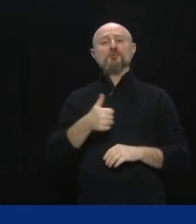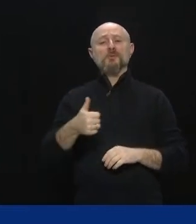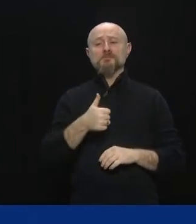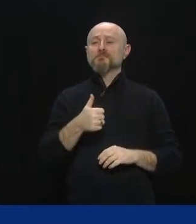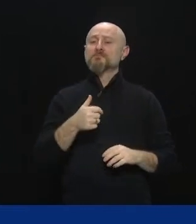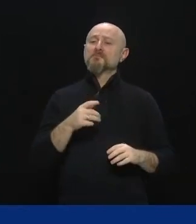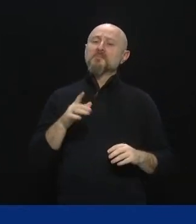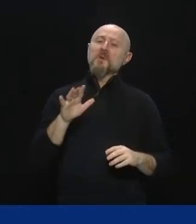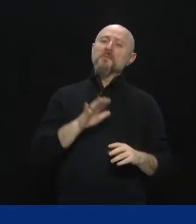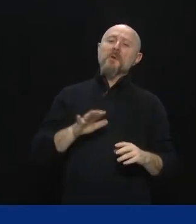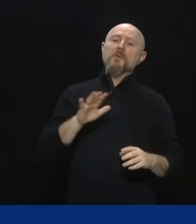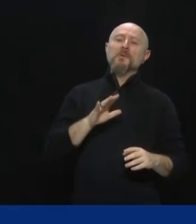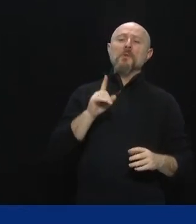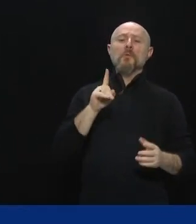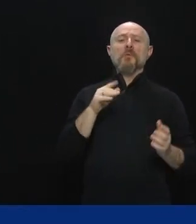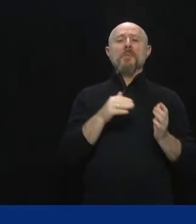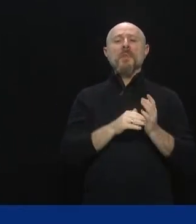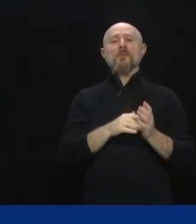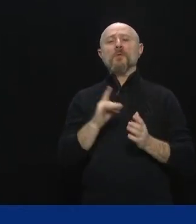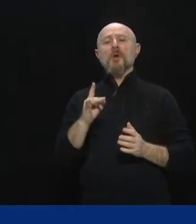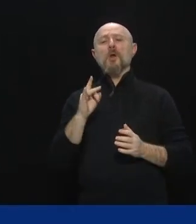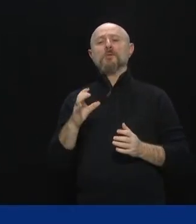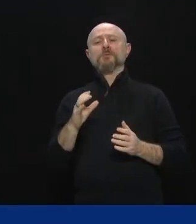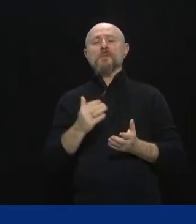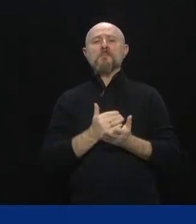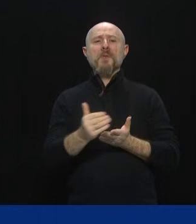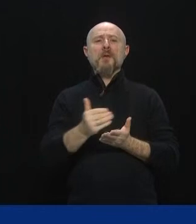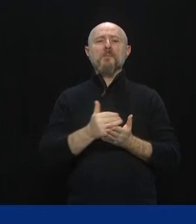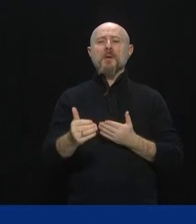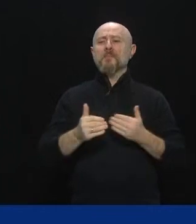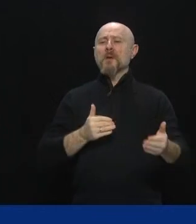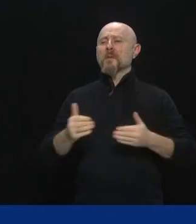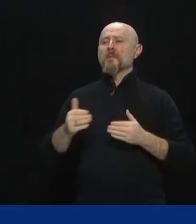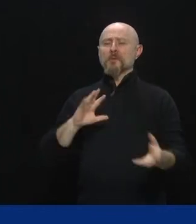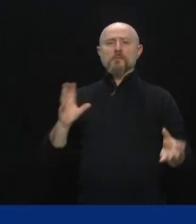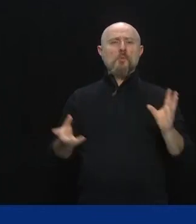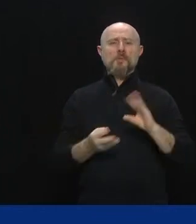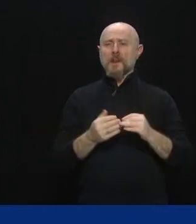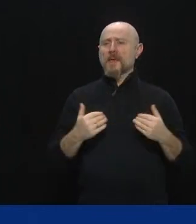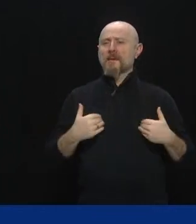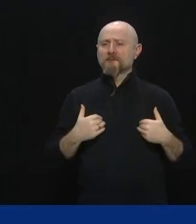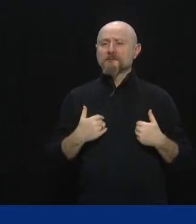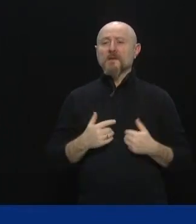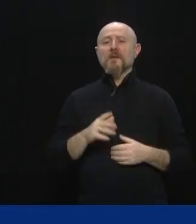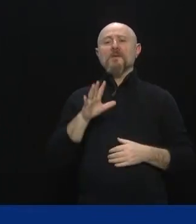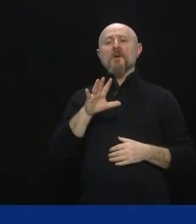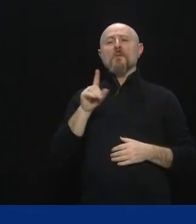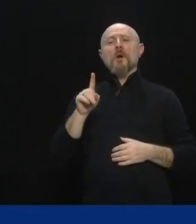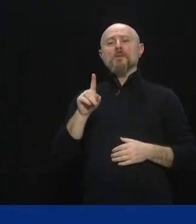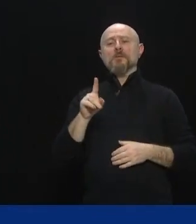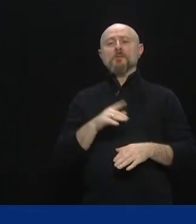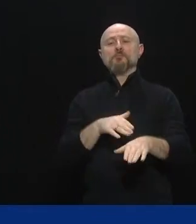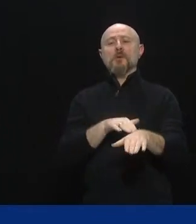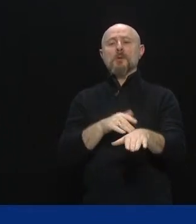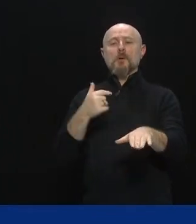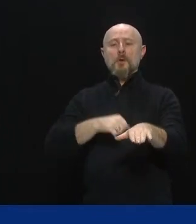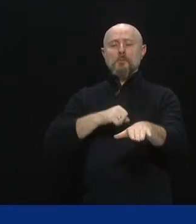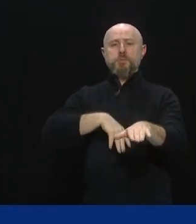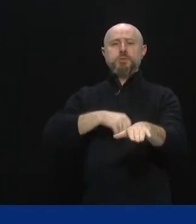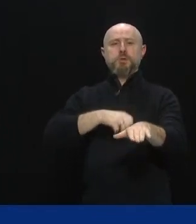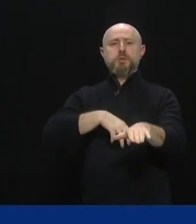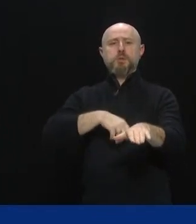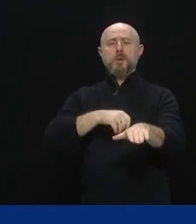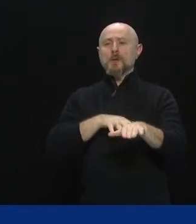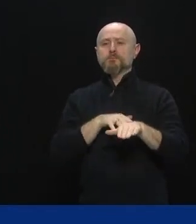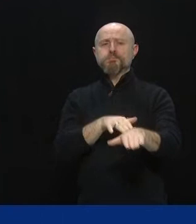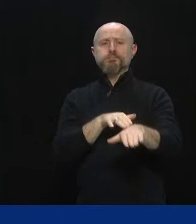out over the course of both of these events, 51 tow plows and over 300 loaders. The Thruway has had